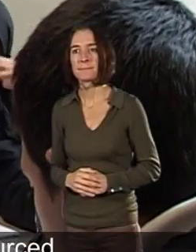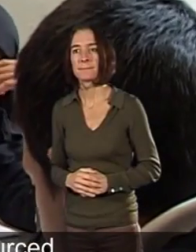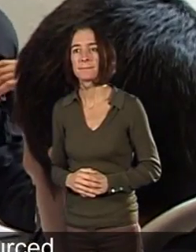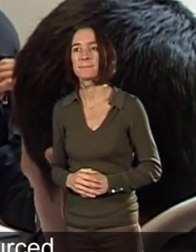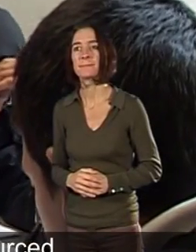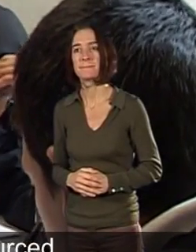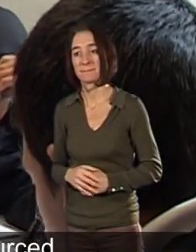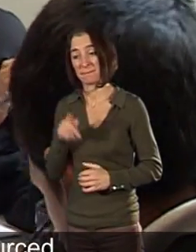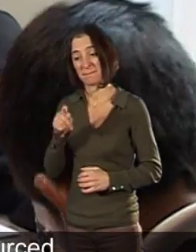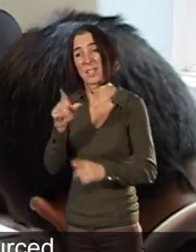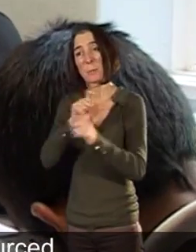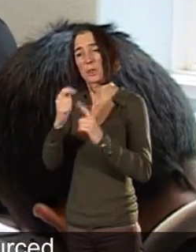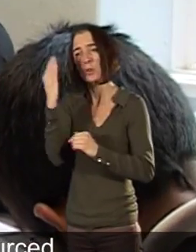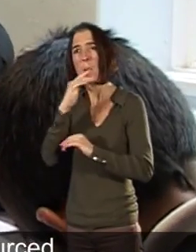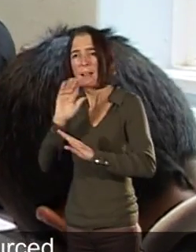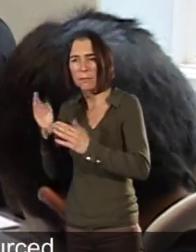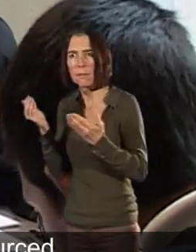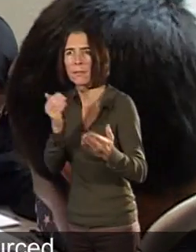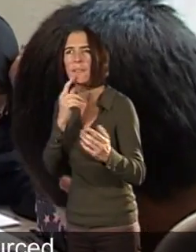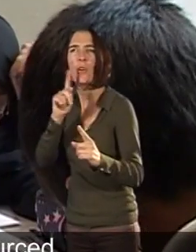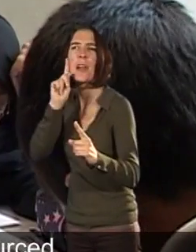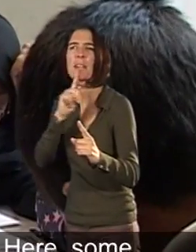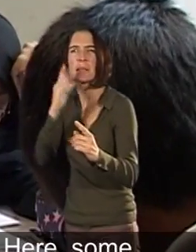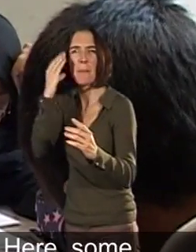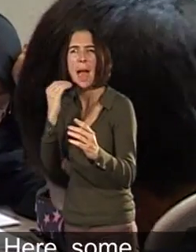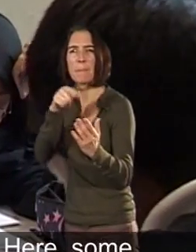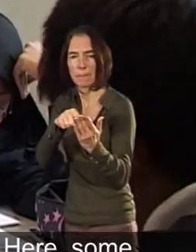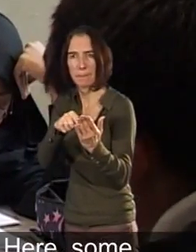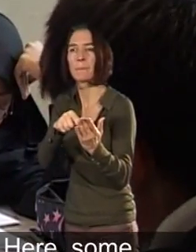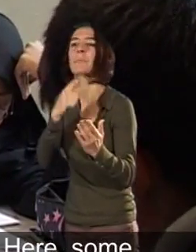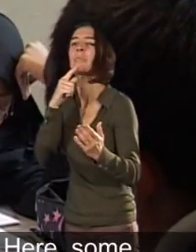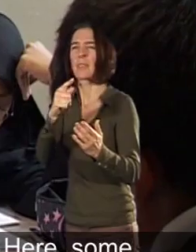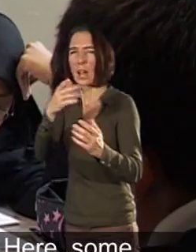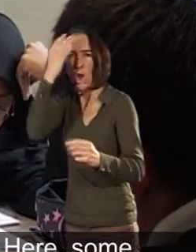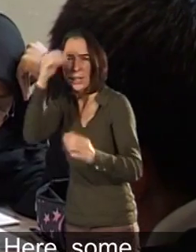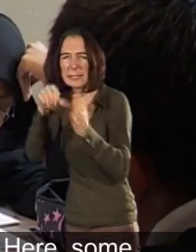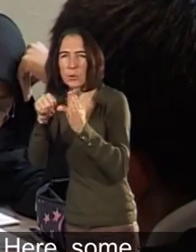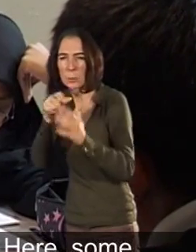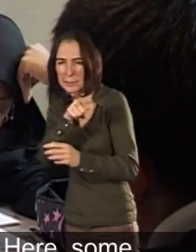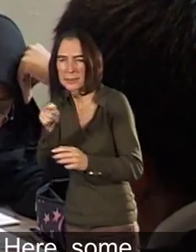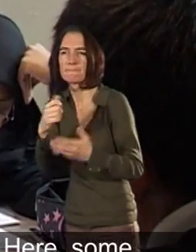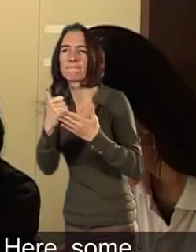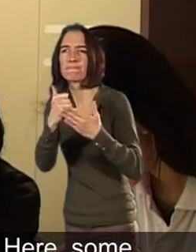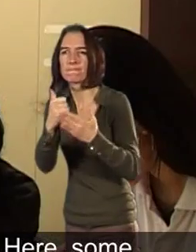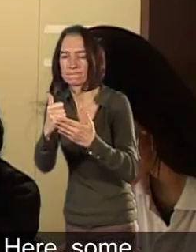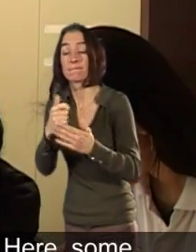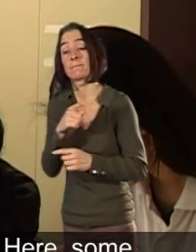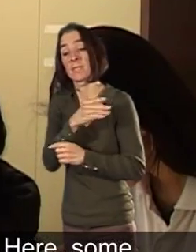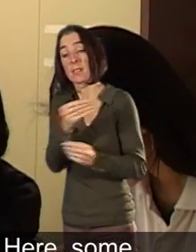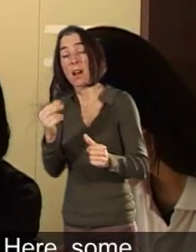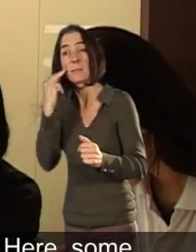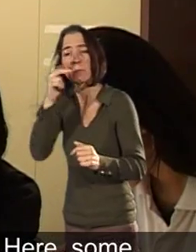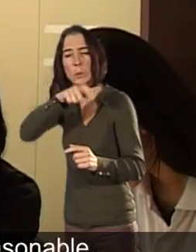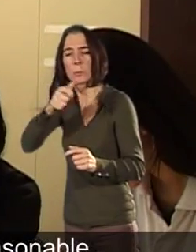Lister Community School has resource provision for pupils with a hearing impairment and pupils with learning difficulties. Here, some deaf pupils use